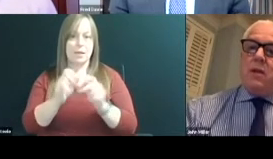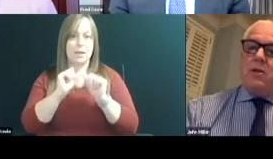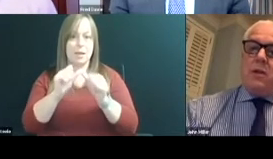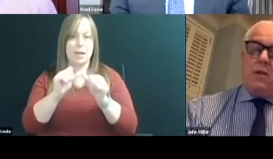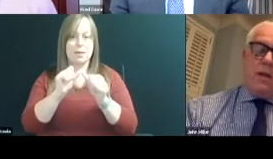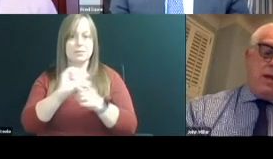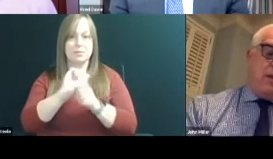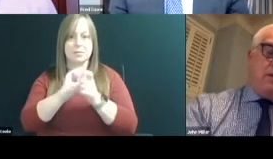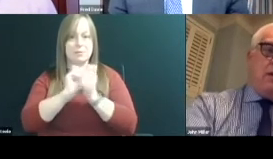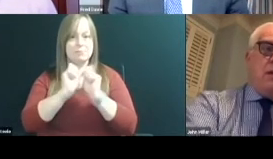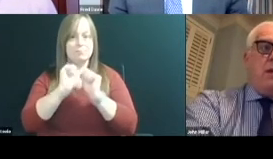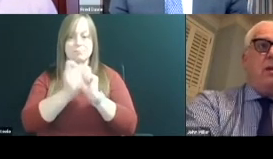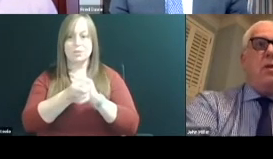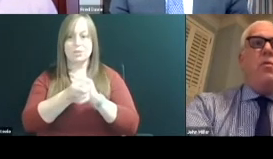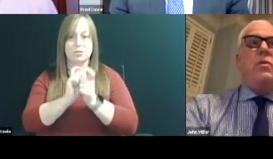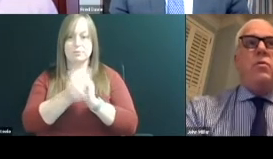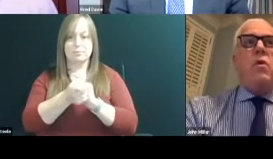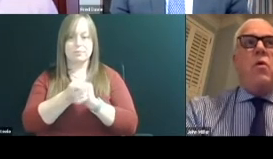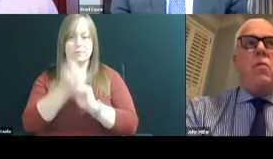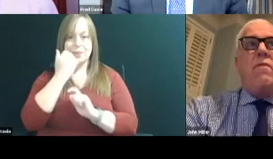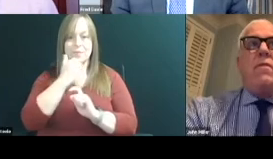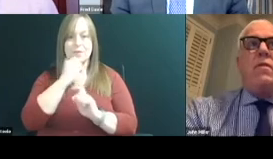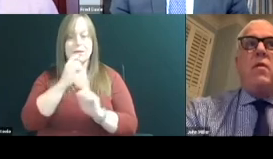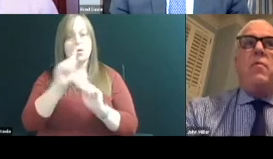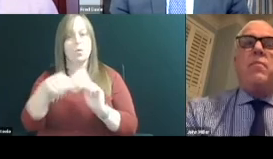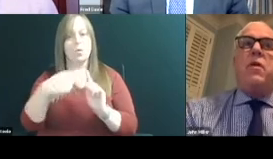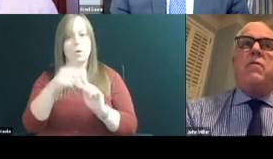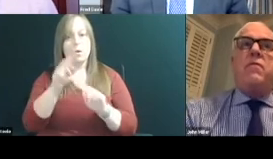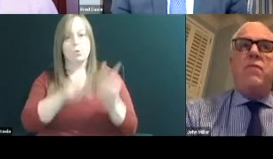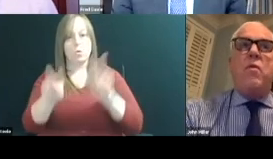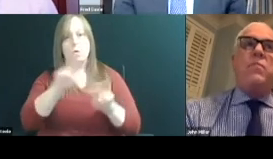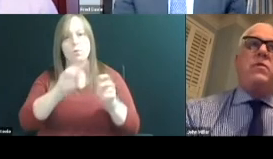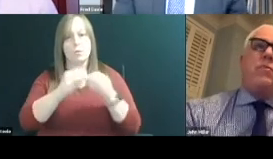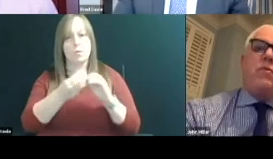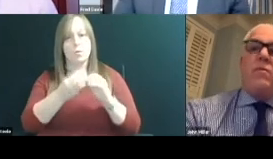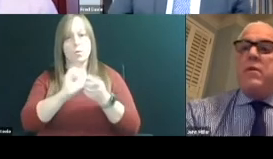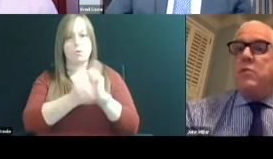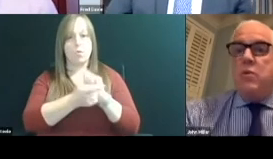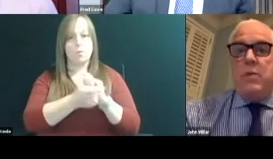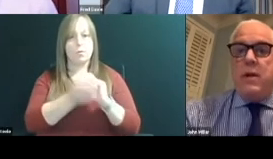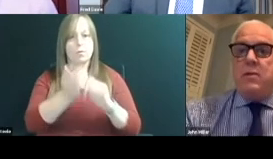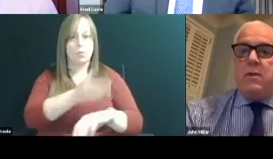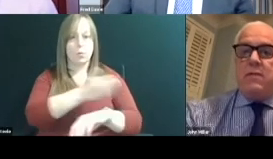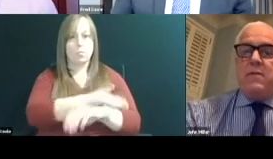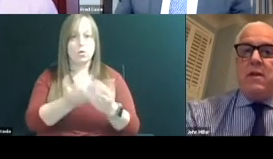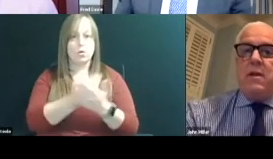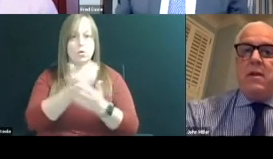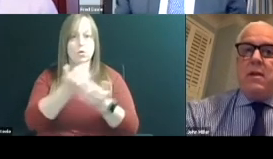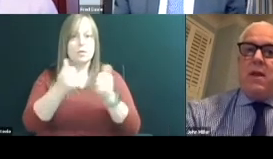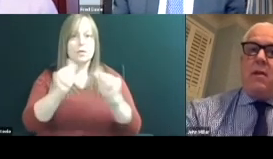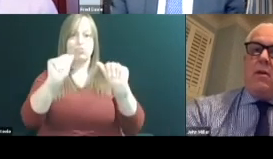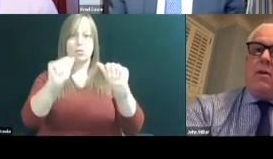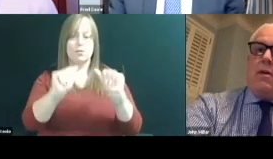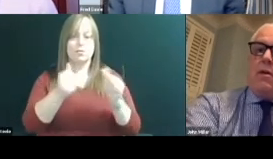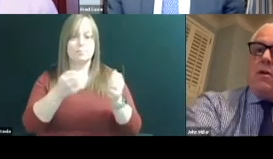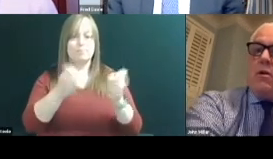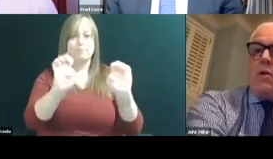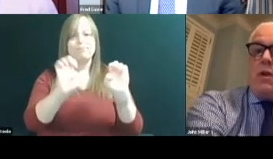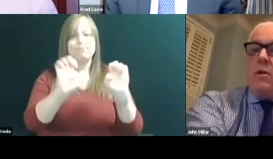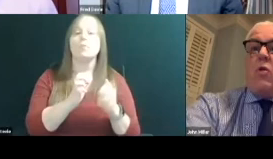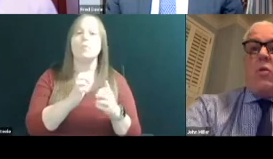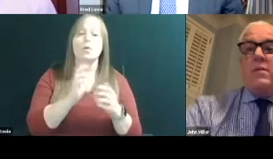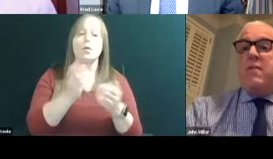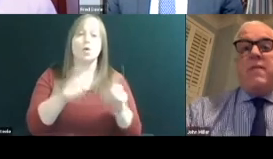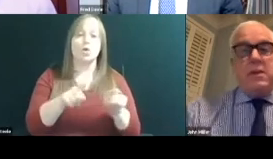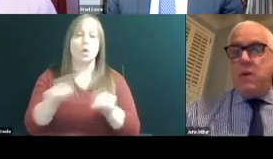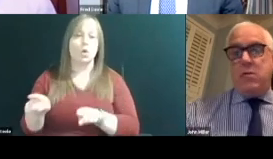constantly changing. And, you know, when you go over the number of reforms, improvements, new initiatives that occur